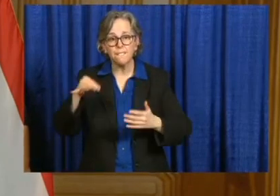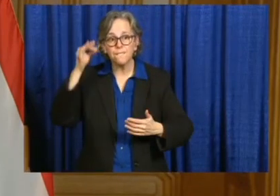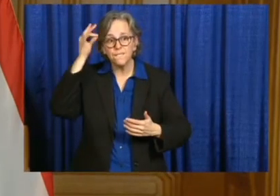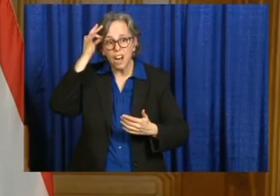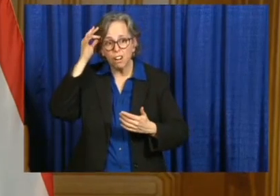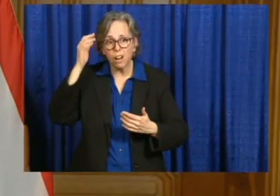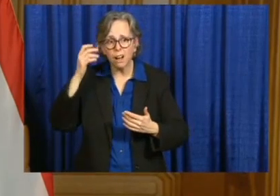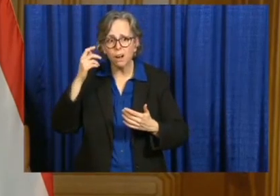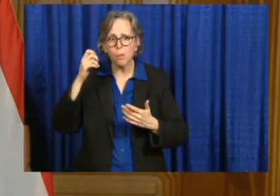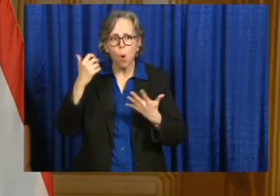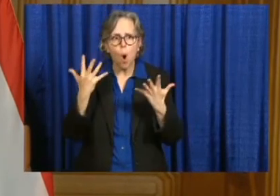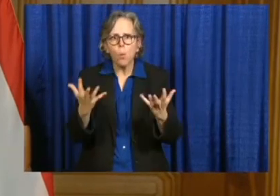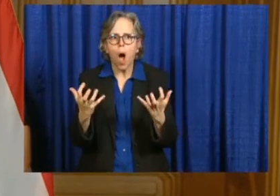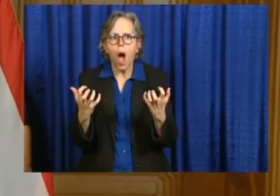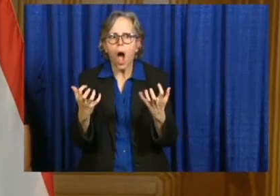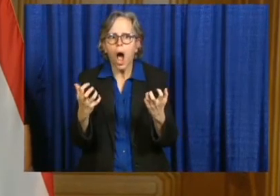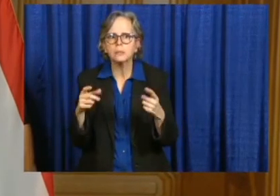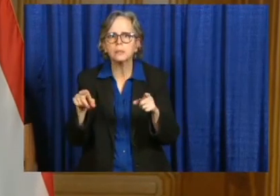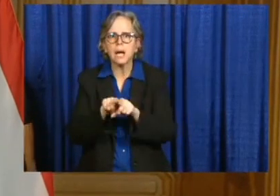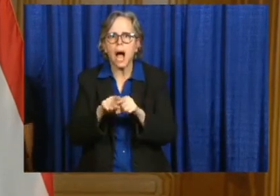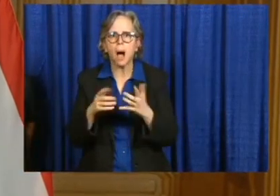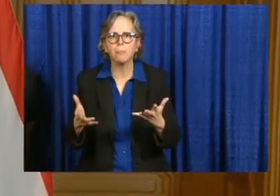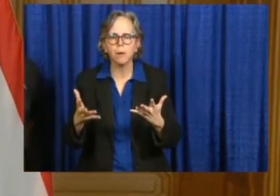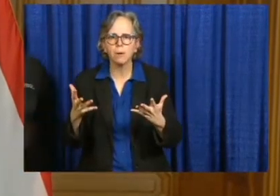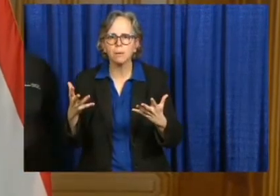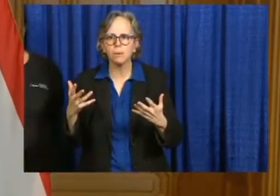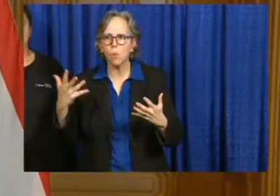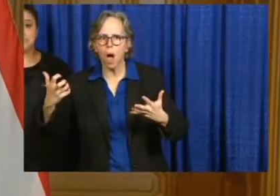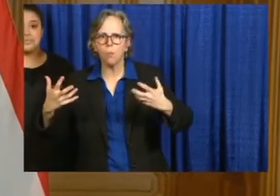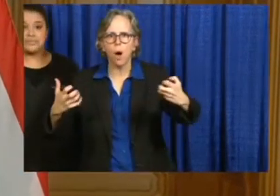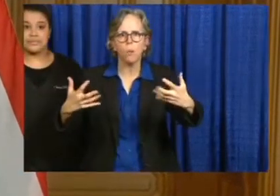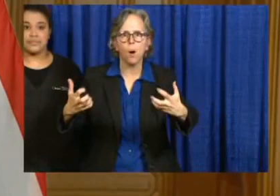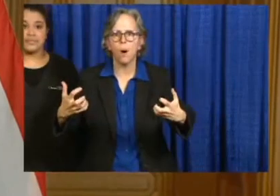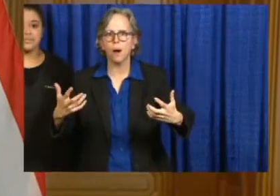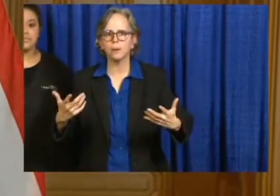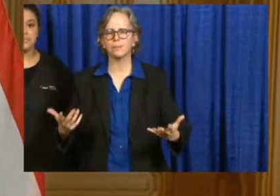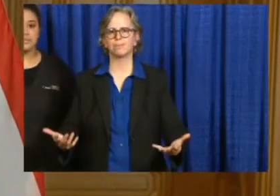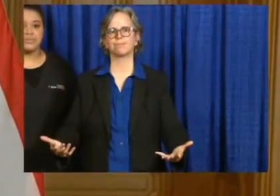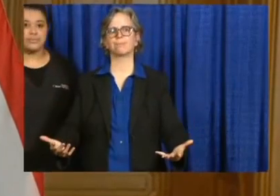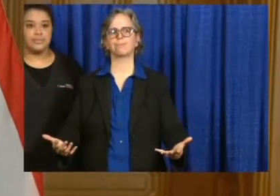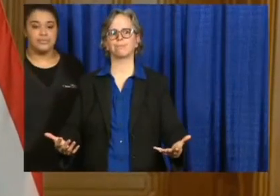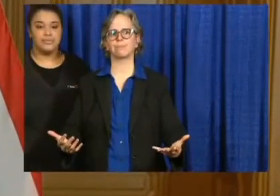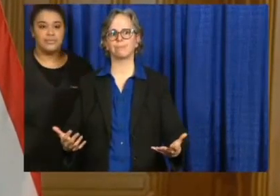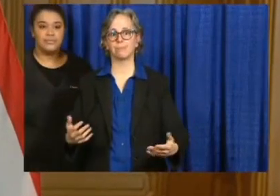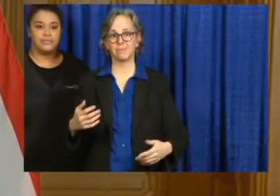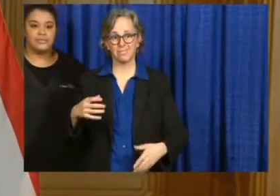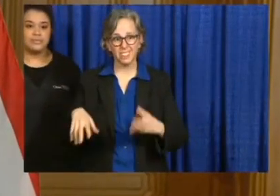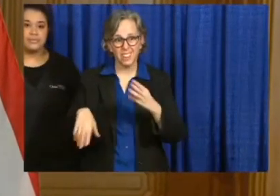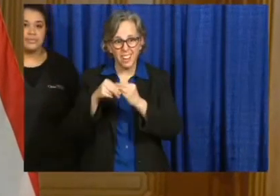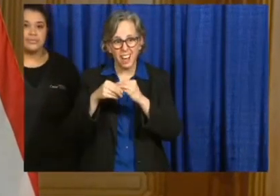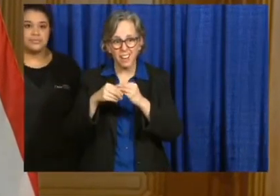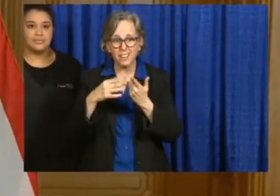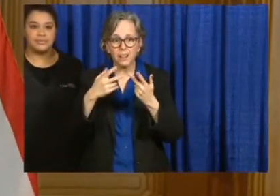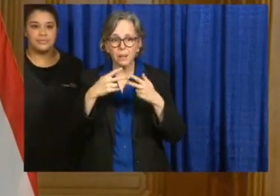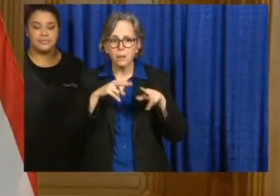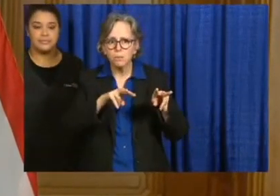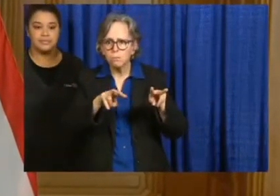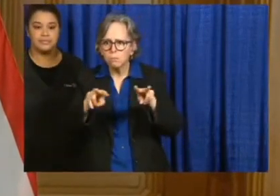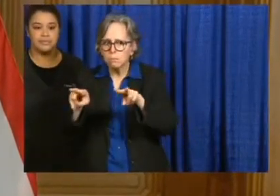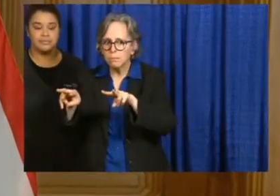same things. But we also are exploring the possibility with Ohio companies to actually make the ventilators.